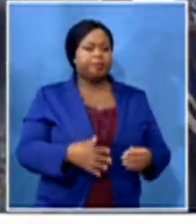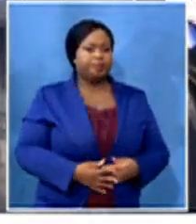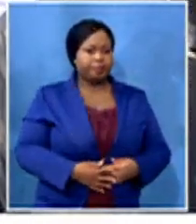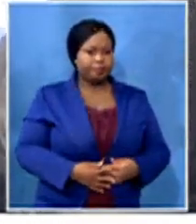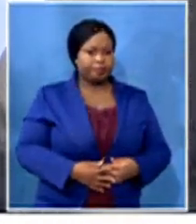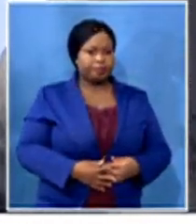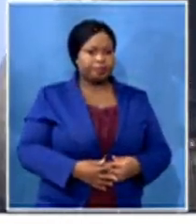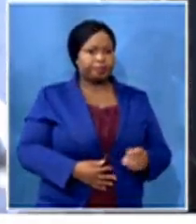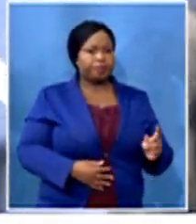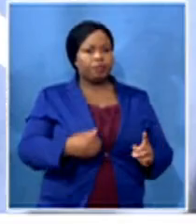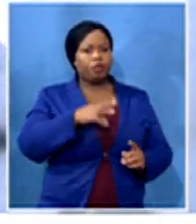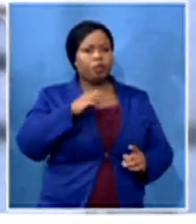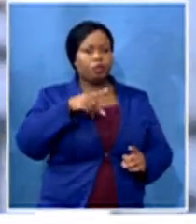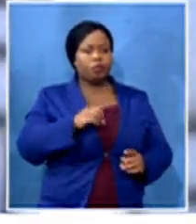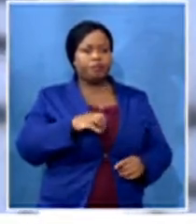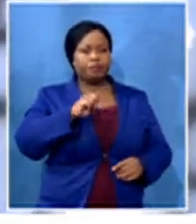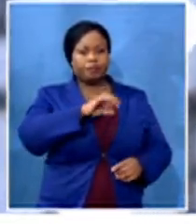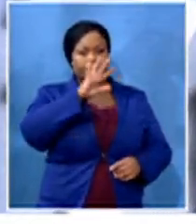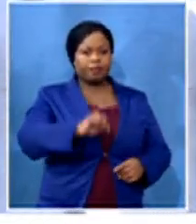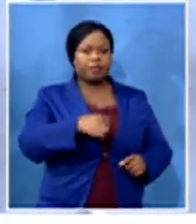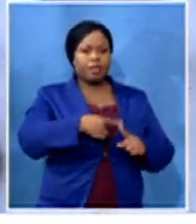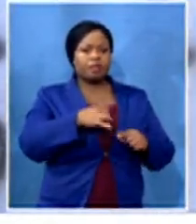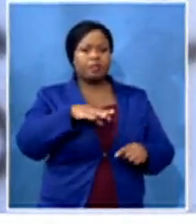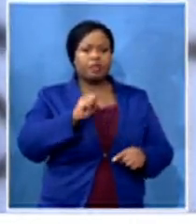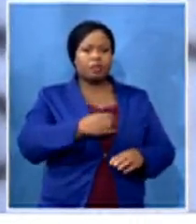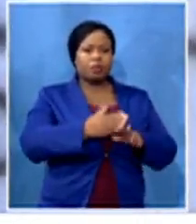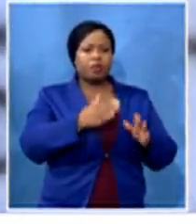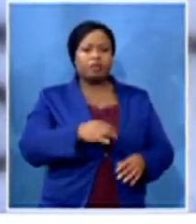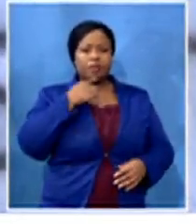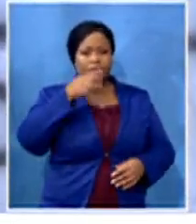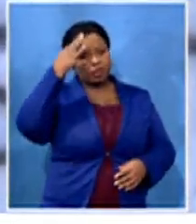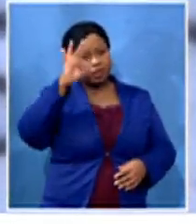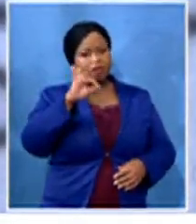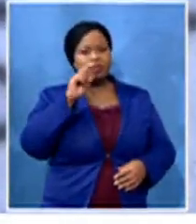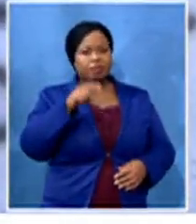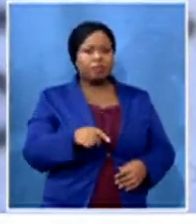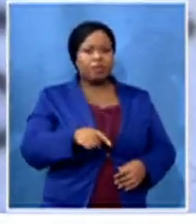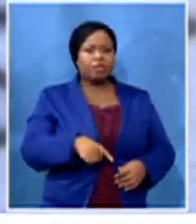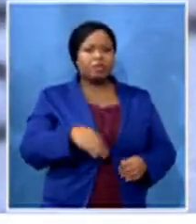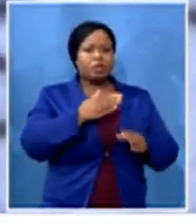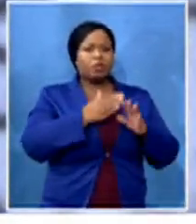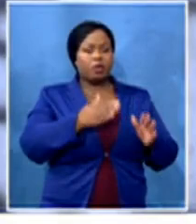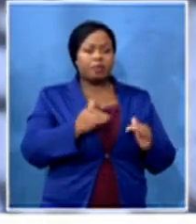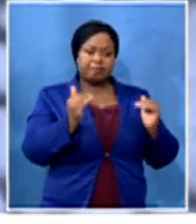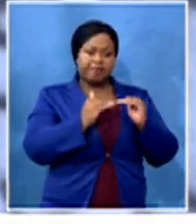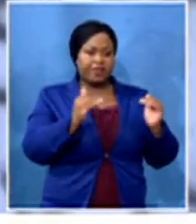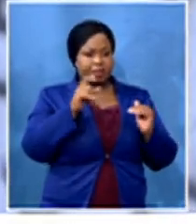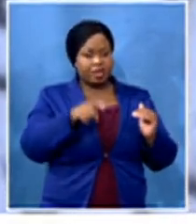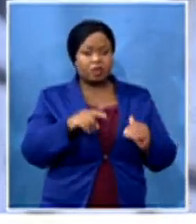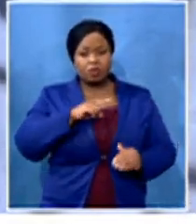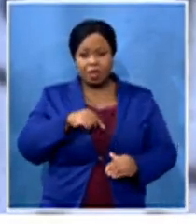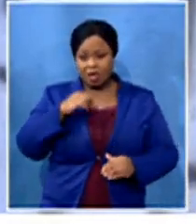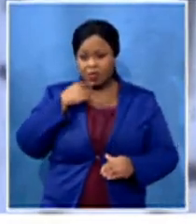we have it, Papa Mullo, who is an SA Express worker, calling on government to treat SA Express workers fairly. We understand